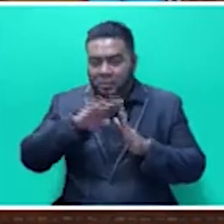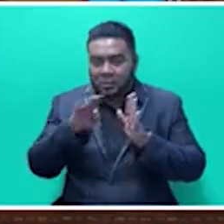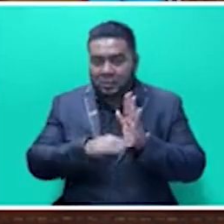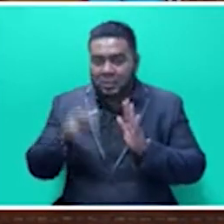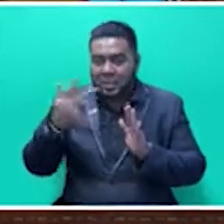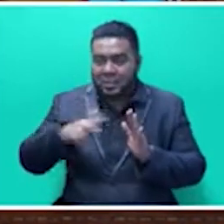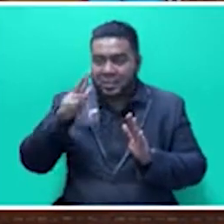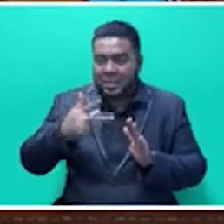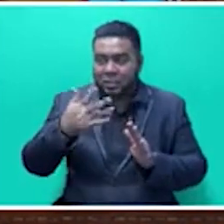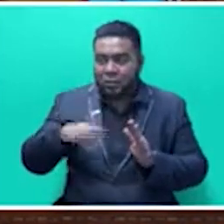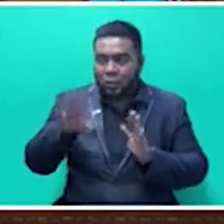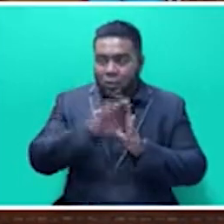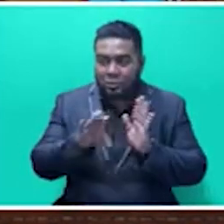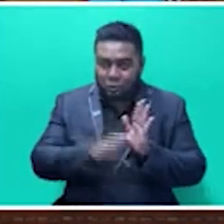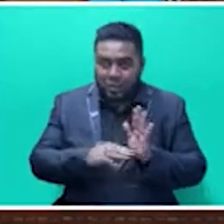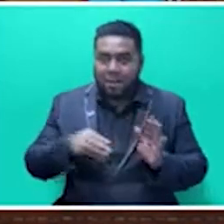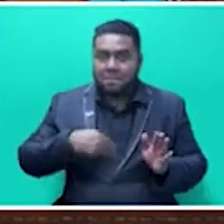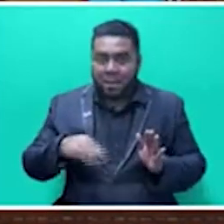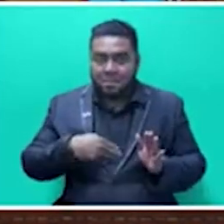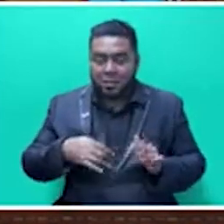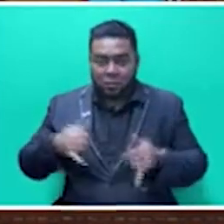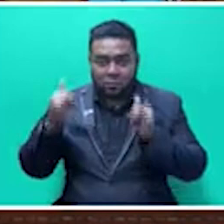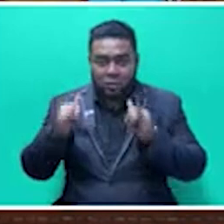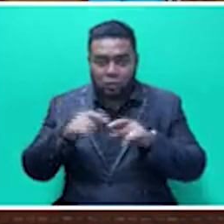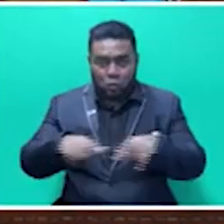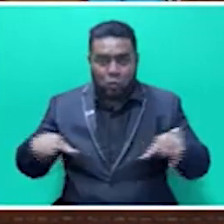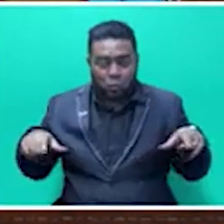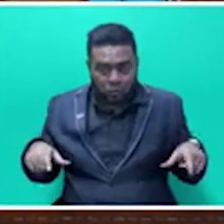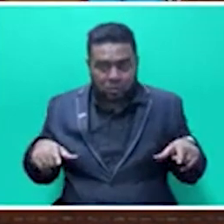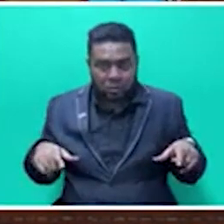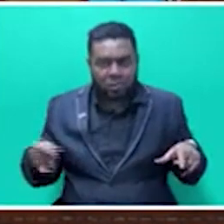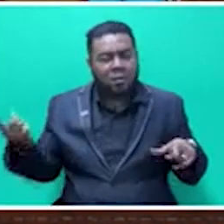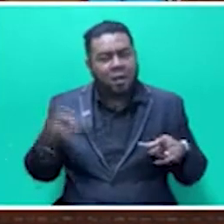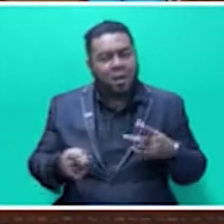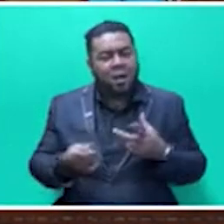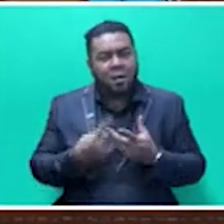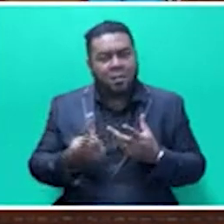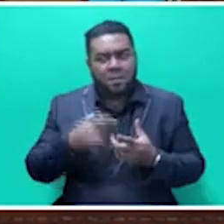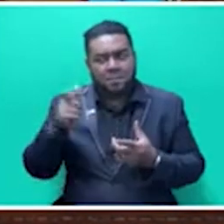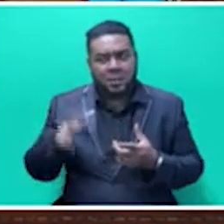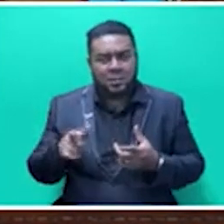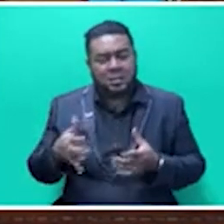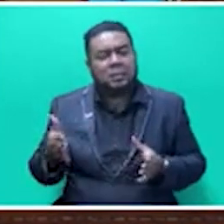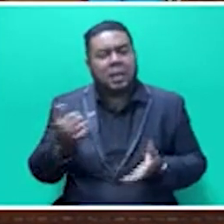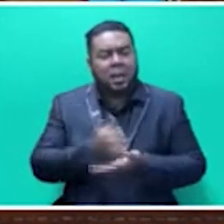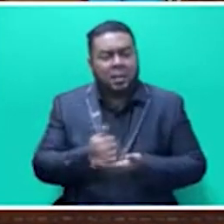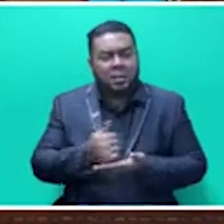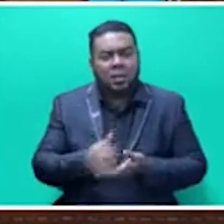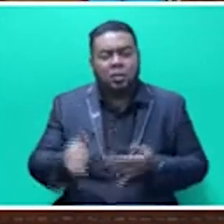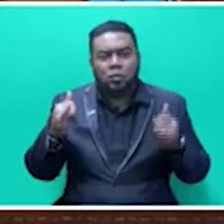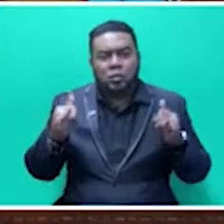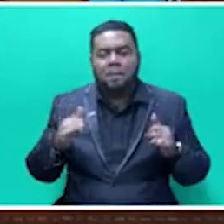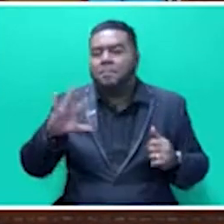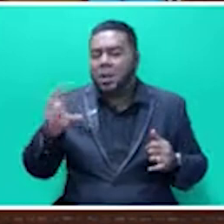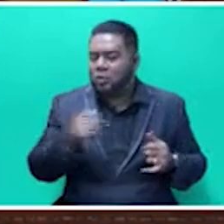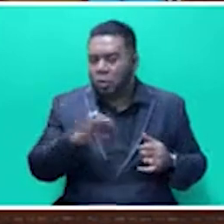Constitution, members of the judiciary, or other persons acting in a judicial capacity must